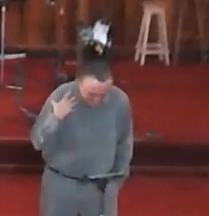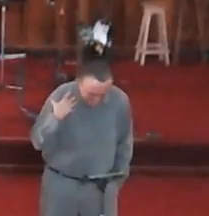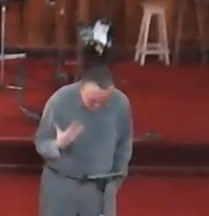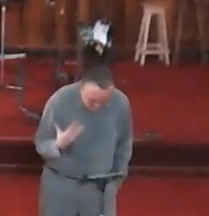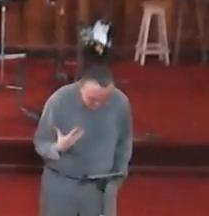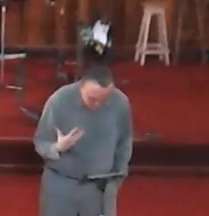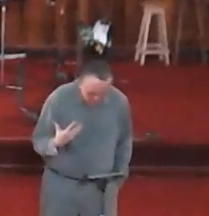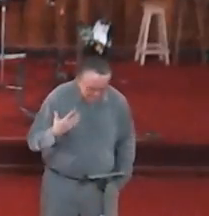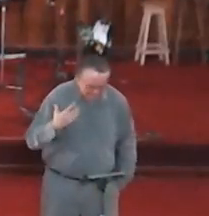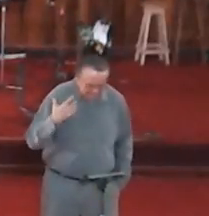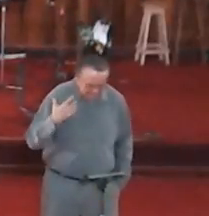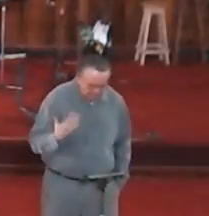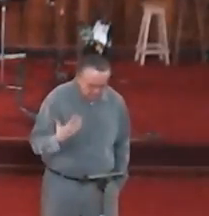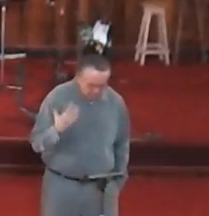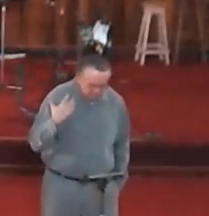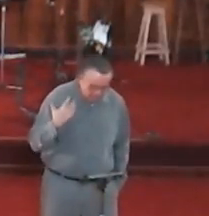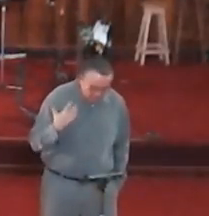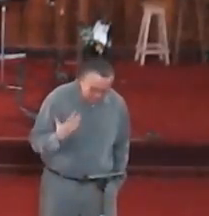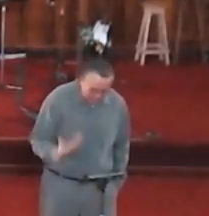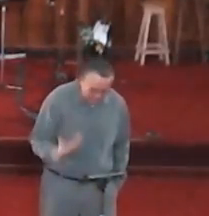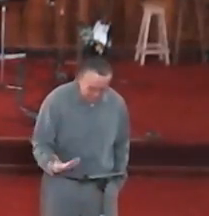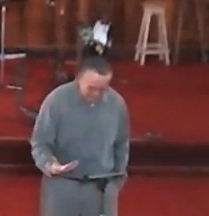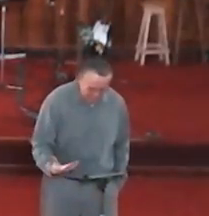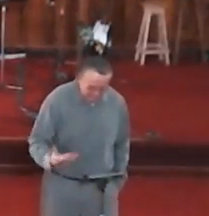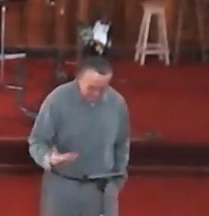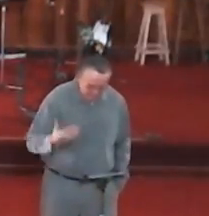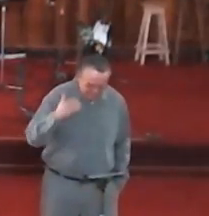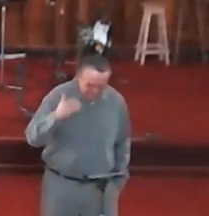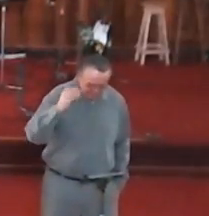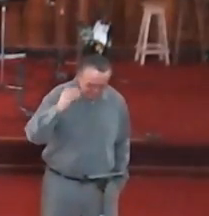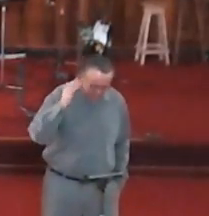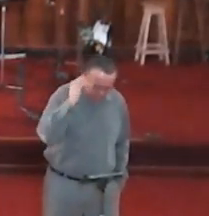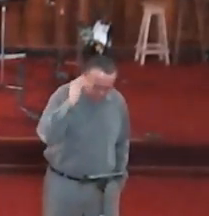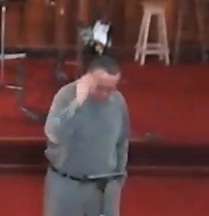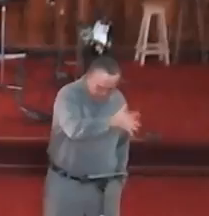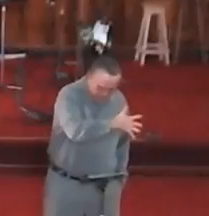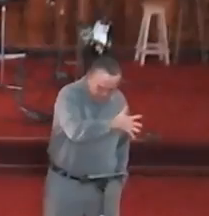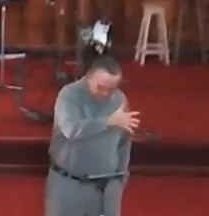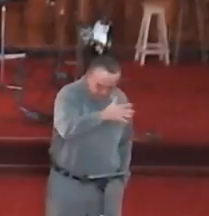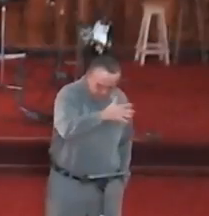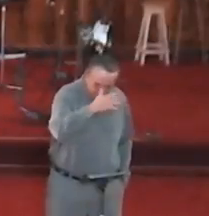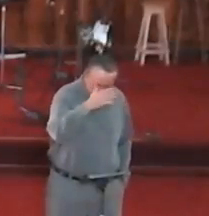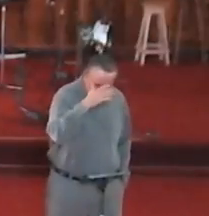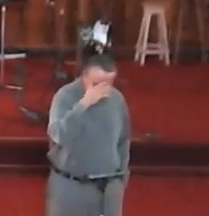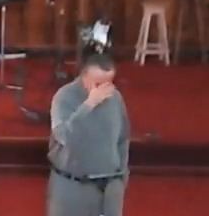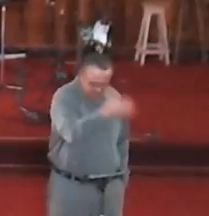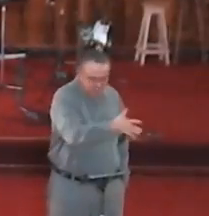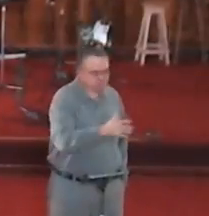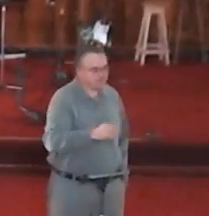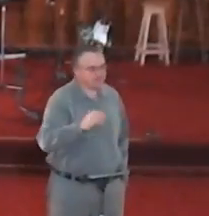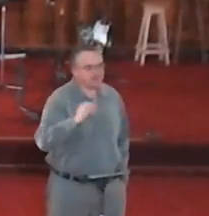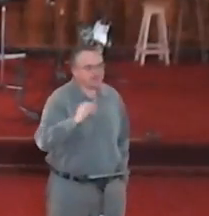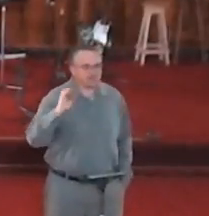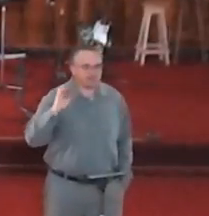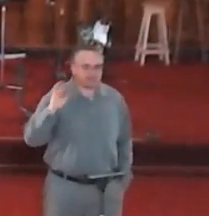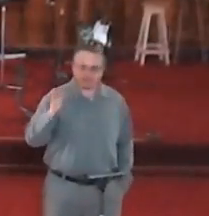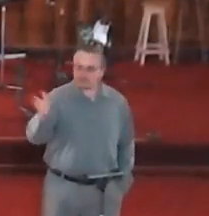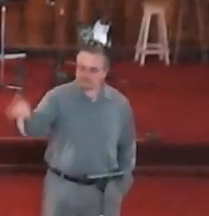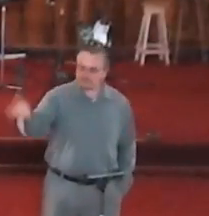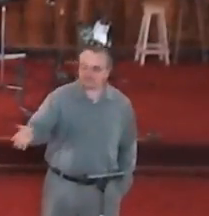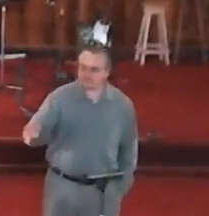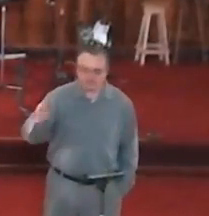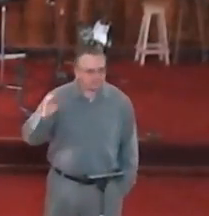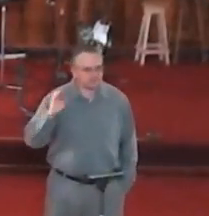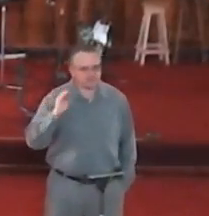tan serio que acabaron por separarse. Bernabé se llevó a Marcos y se embarcó rumbo a Chipre y Pablo